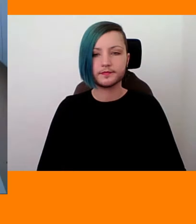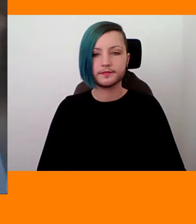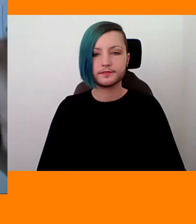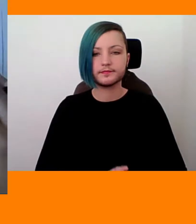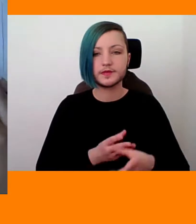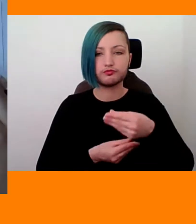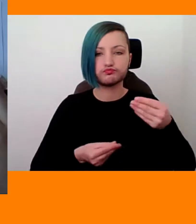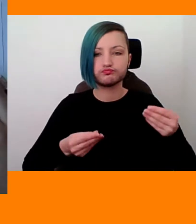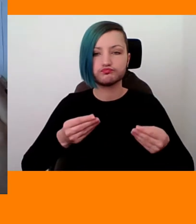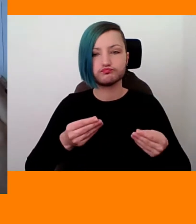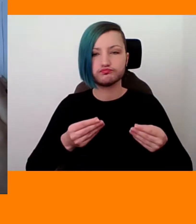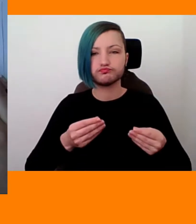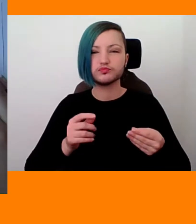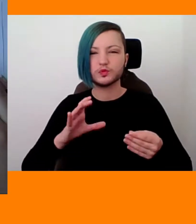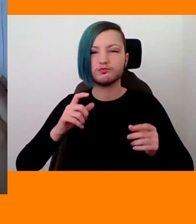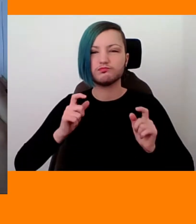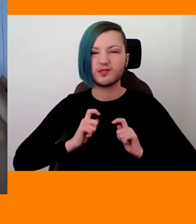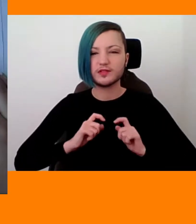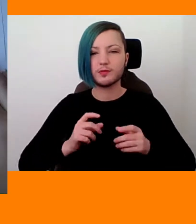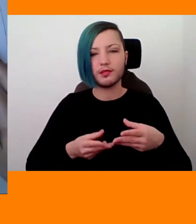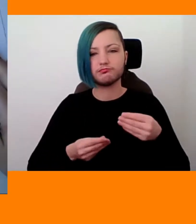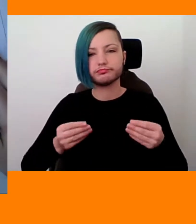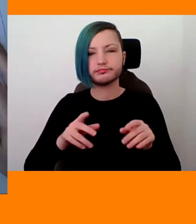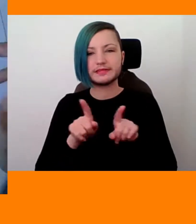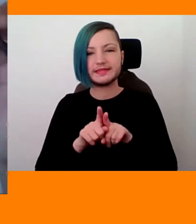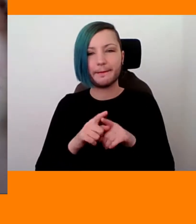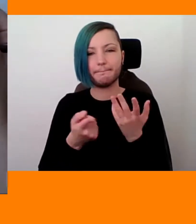Twist around and do the same thing on the other side.